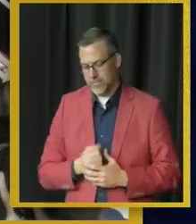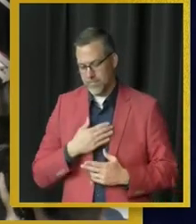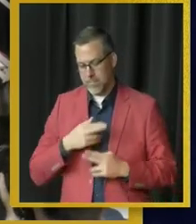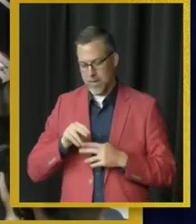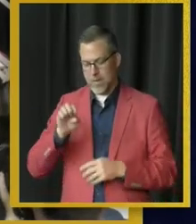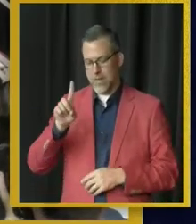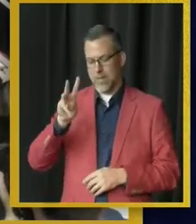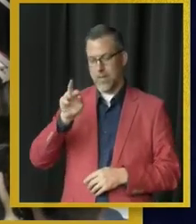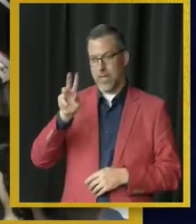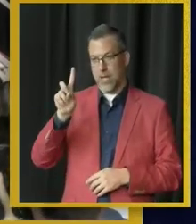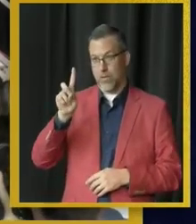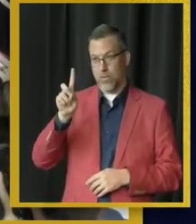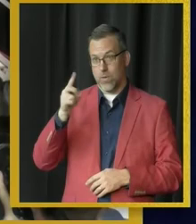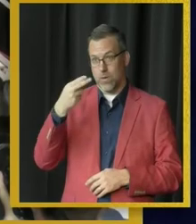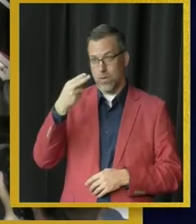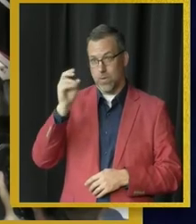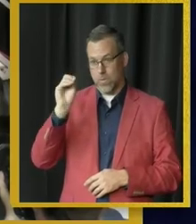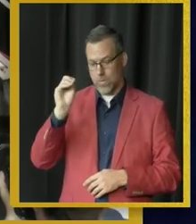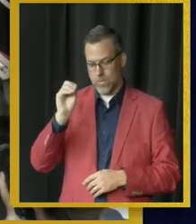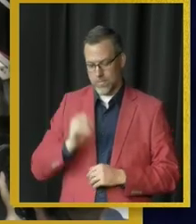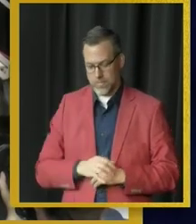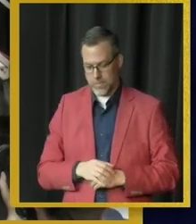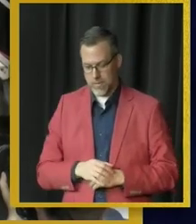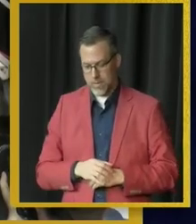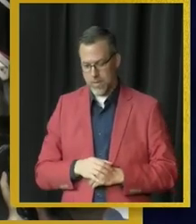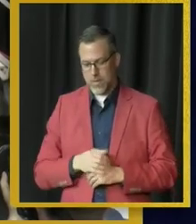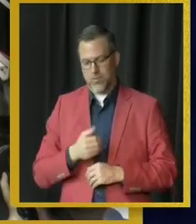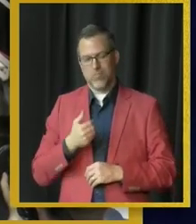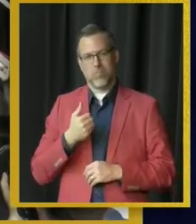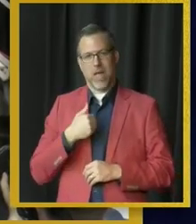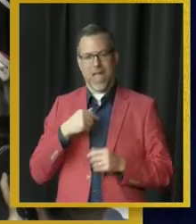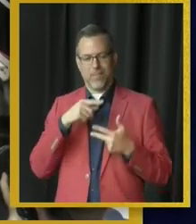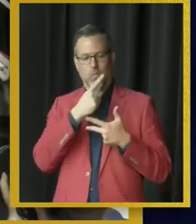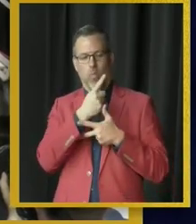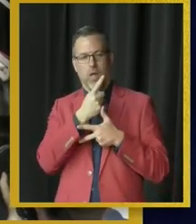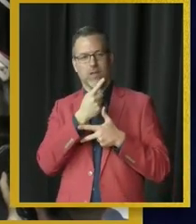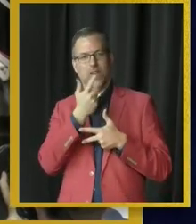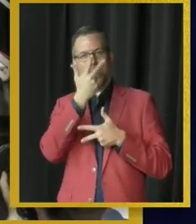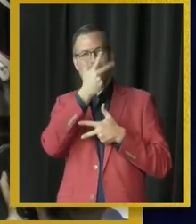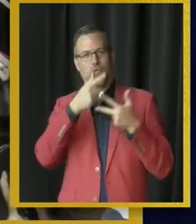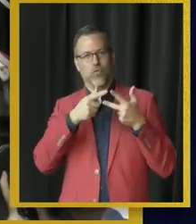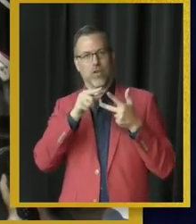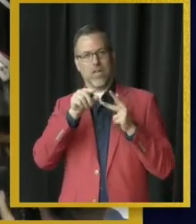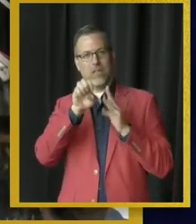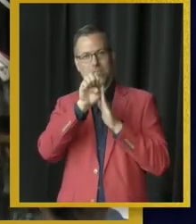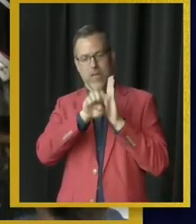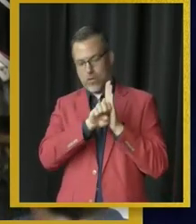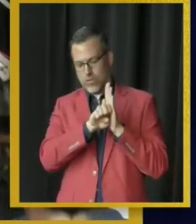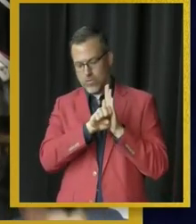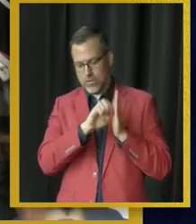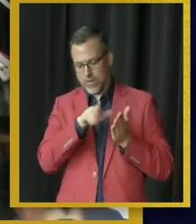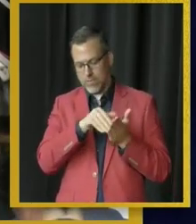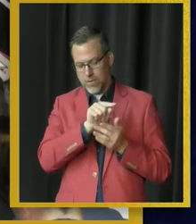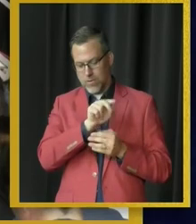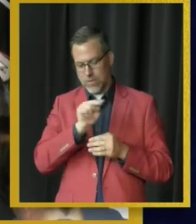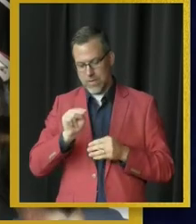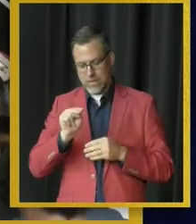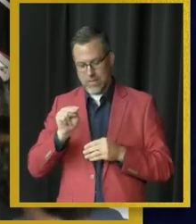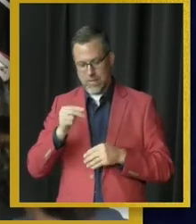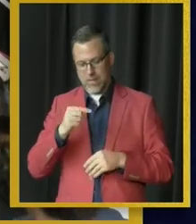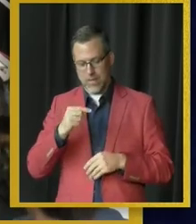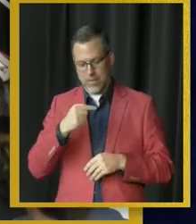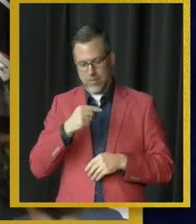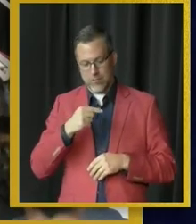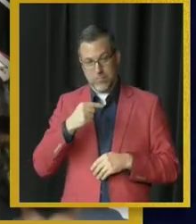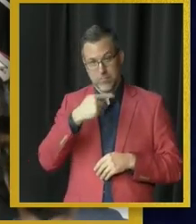My name is Edward Ho, one of the three elders of Middle Tennessee Chinese Church of Christ. It